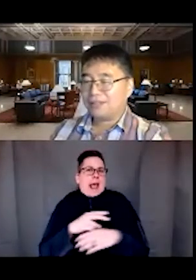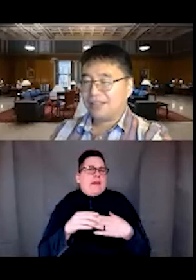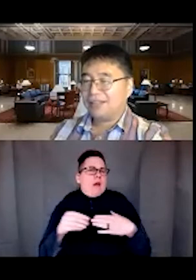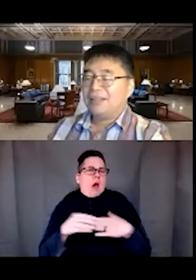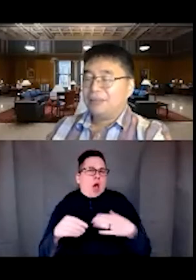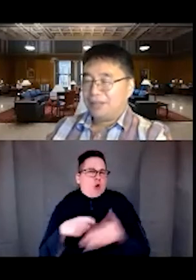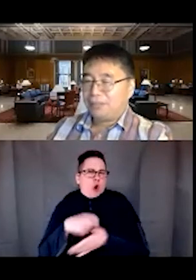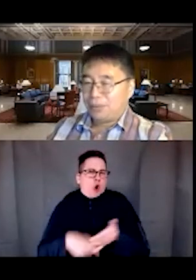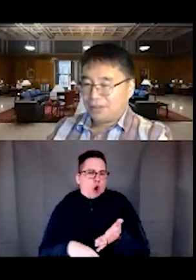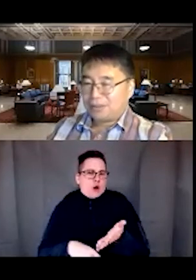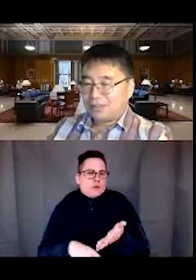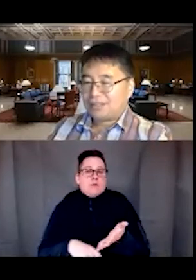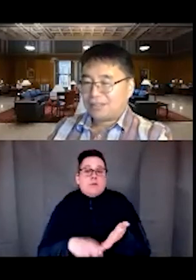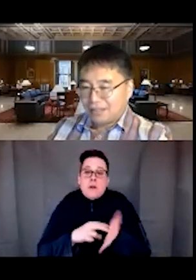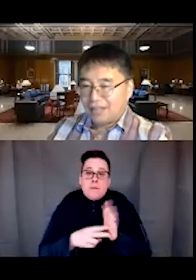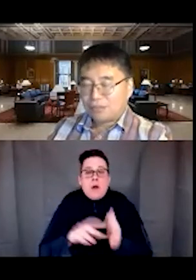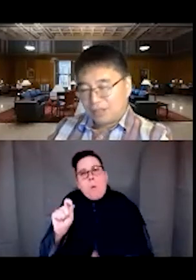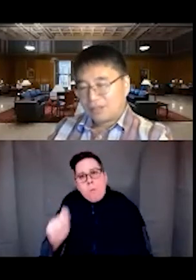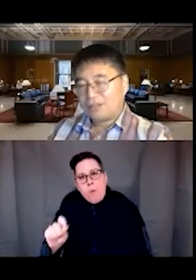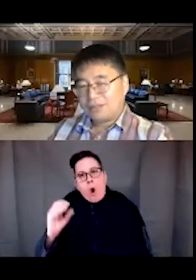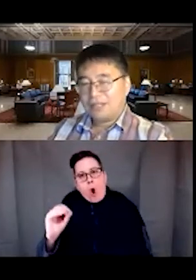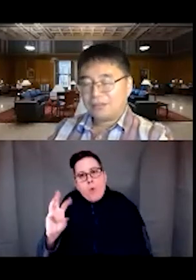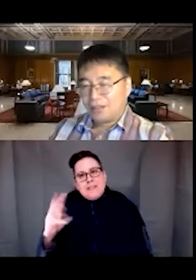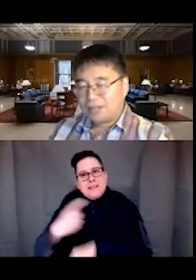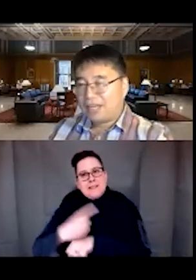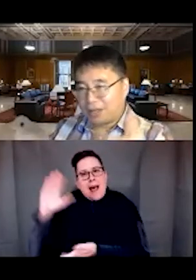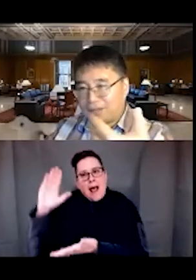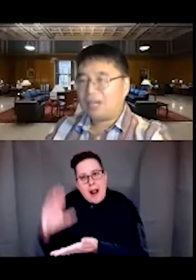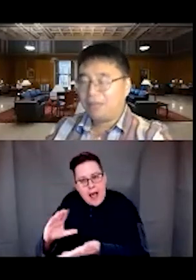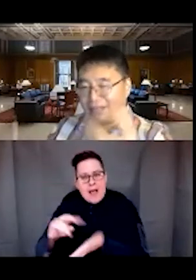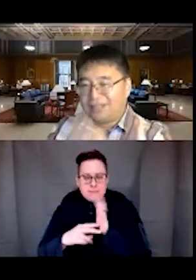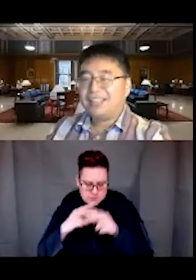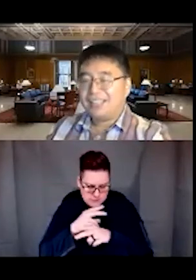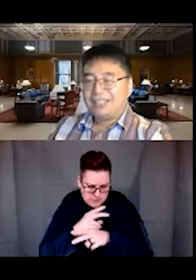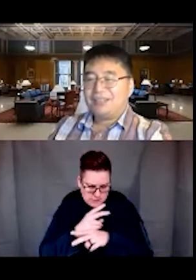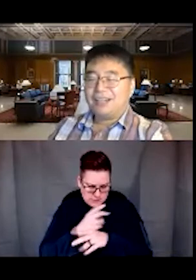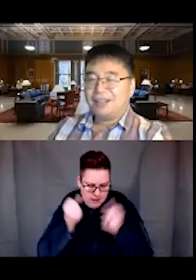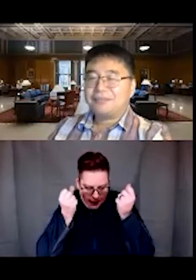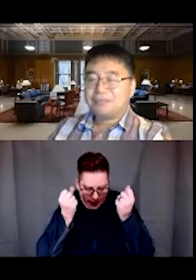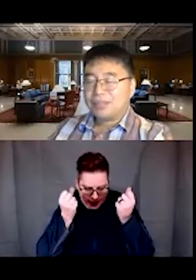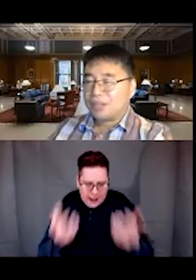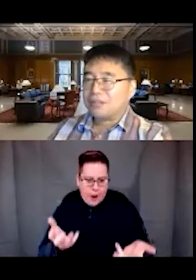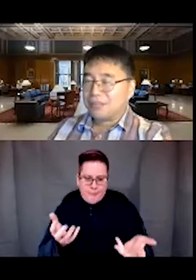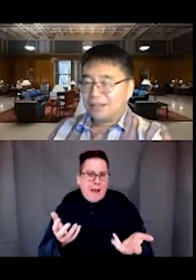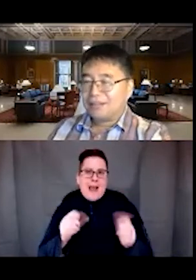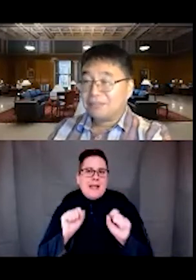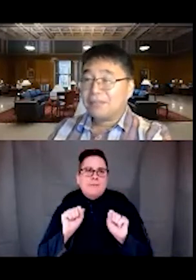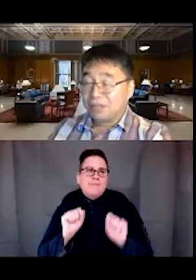you can say, well, 0.06 days reduction, right? So then you can calculate how many, you know,